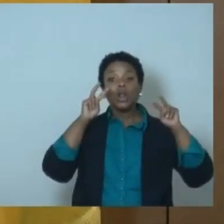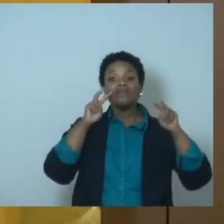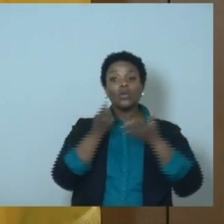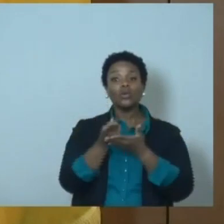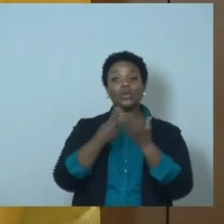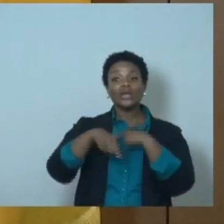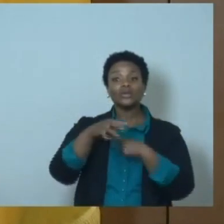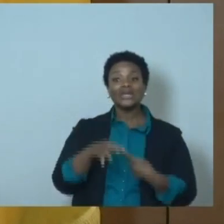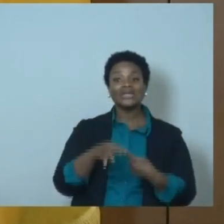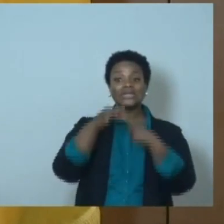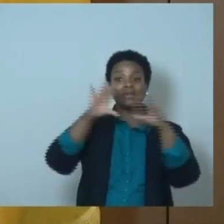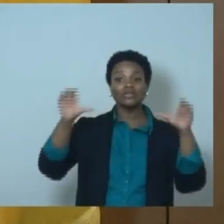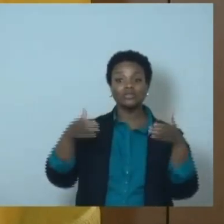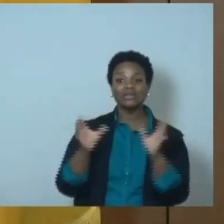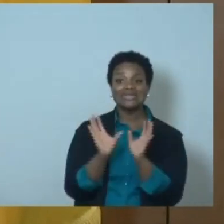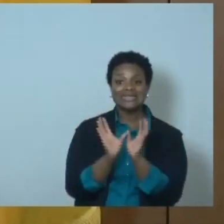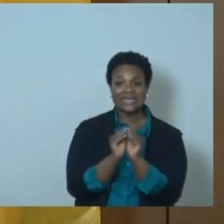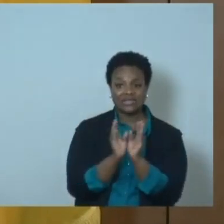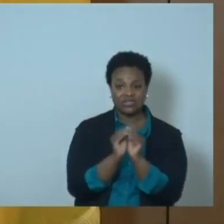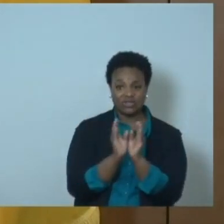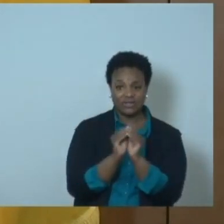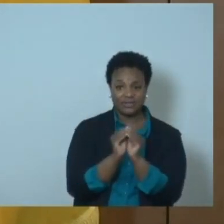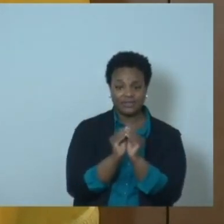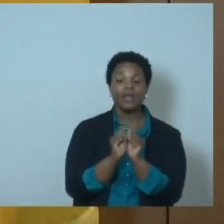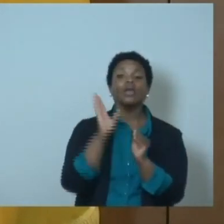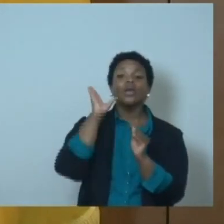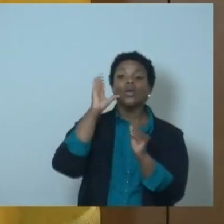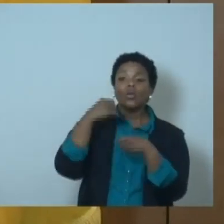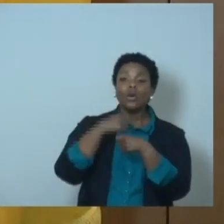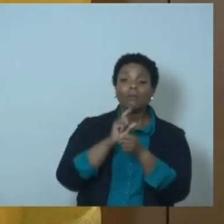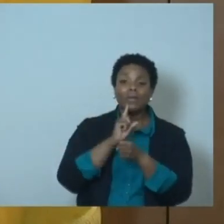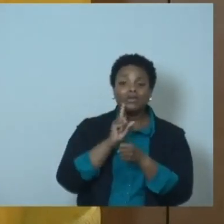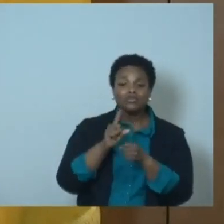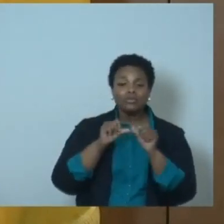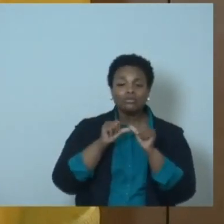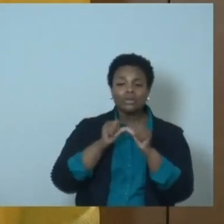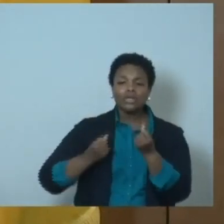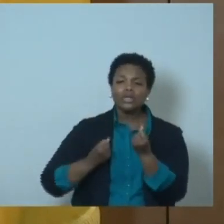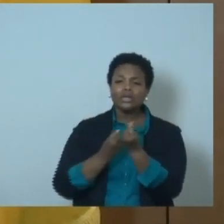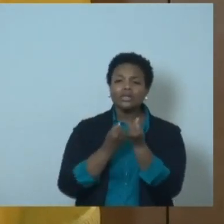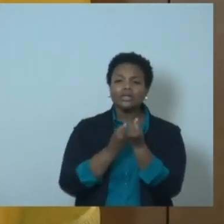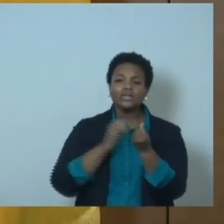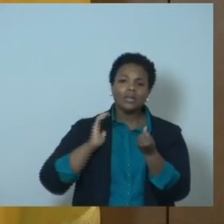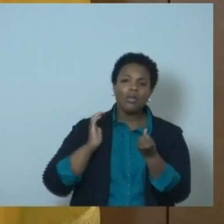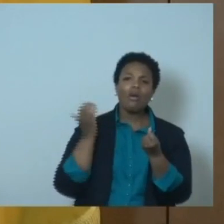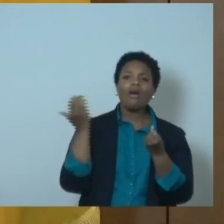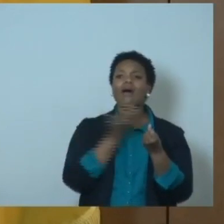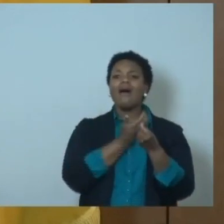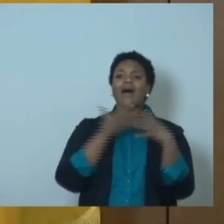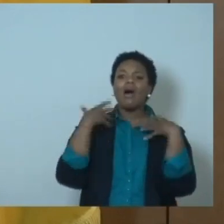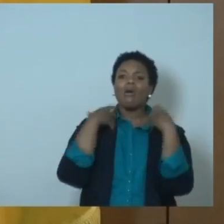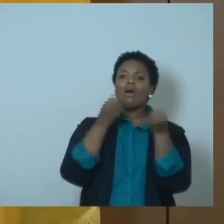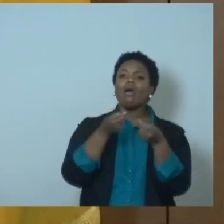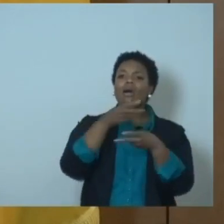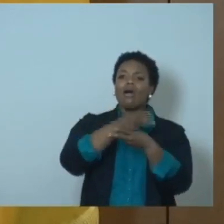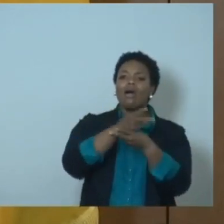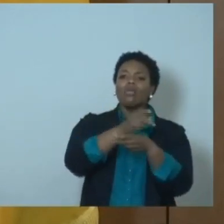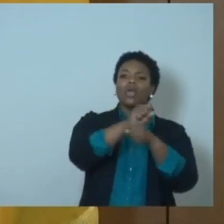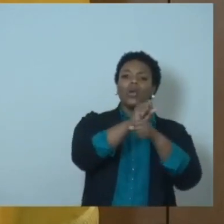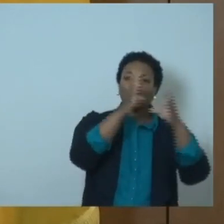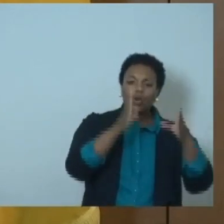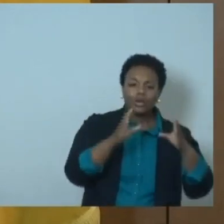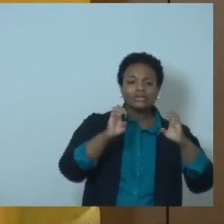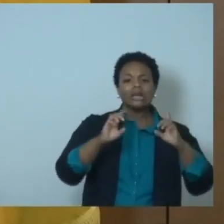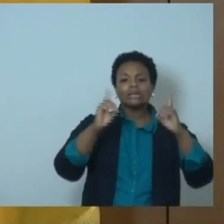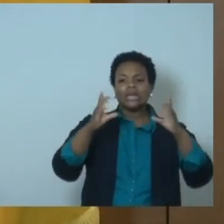going to make sure that we can continue to support our first responders and our healthcare workers and our education workers, and